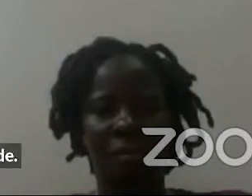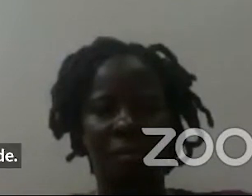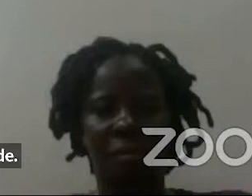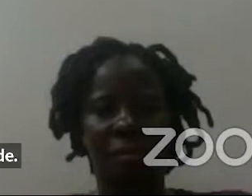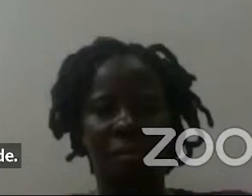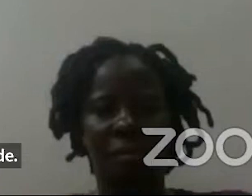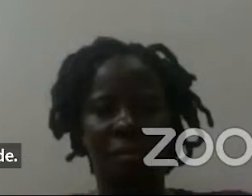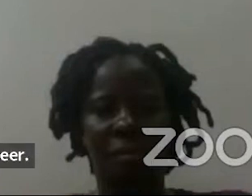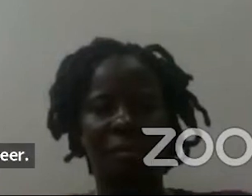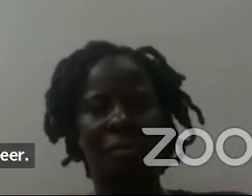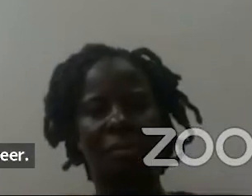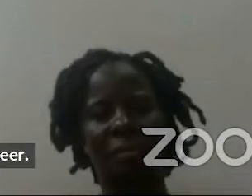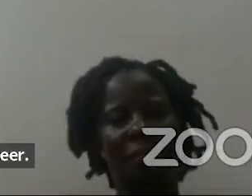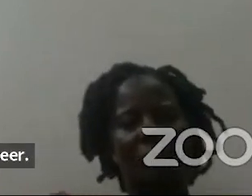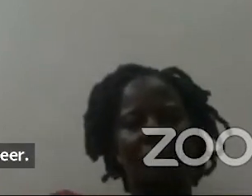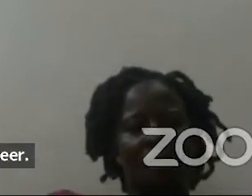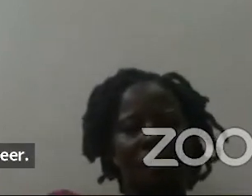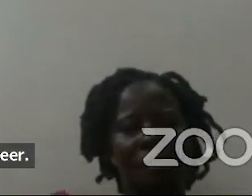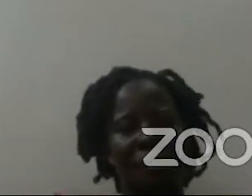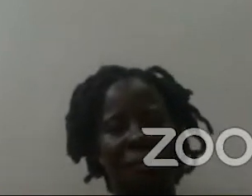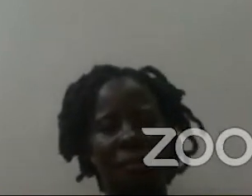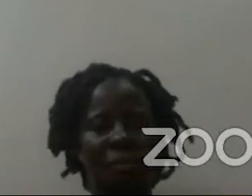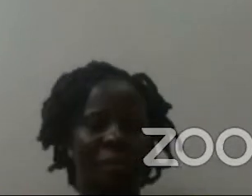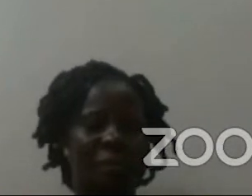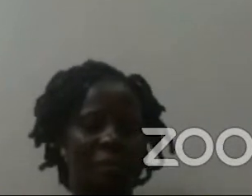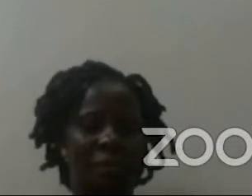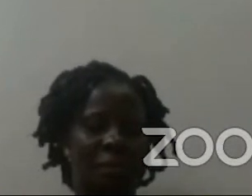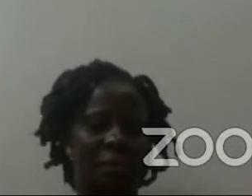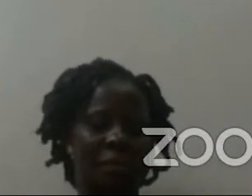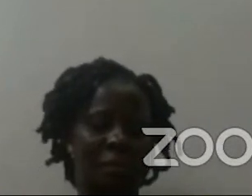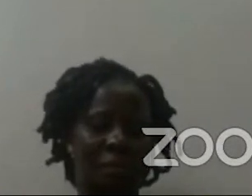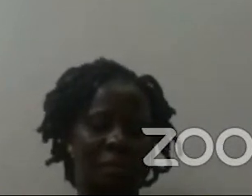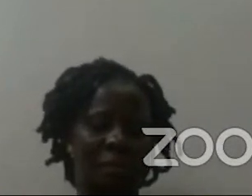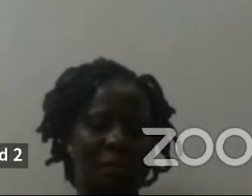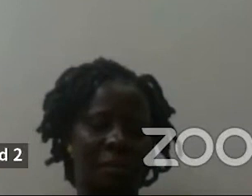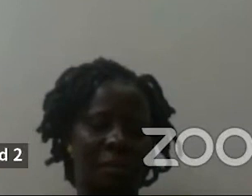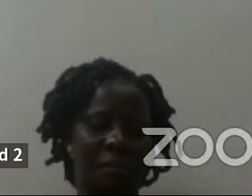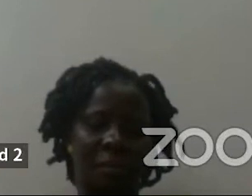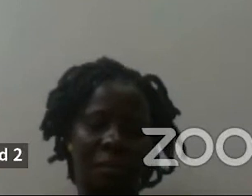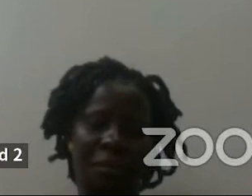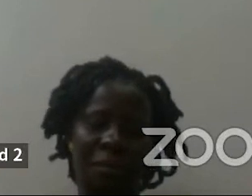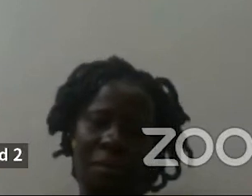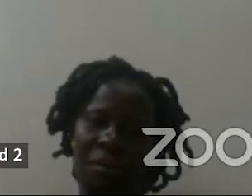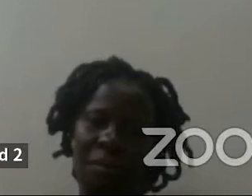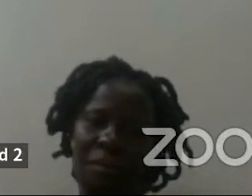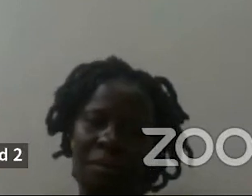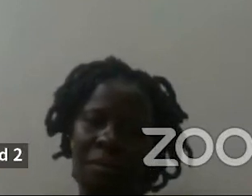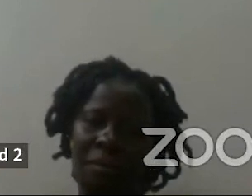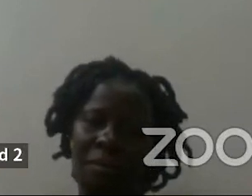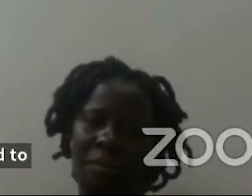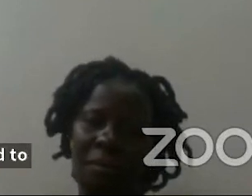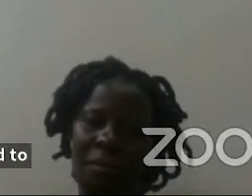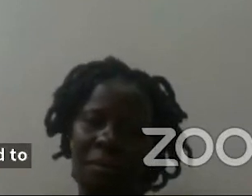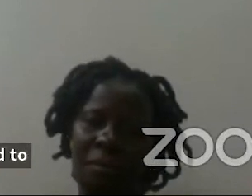chasing a career. And I want to agree that today, women are raised to become professionals. And as